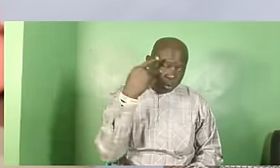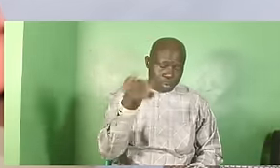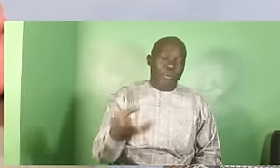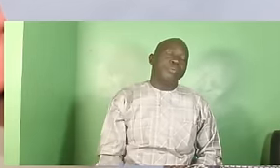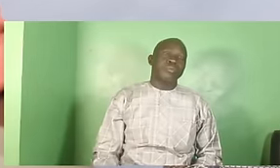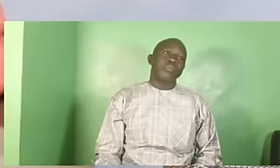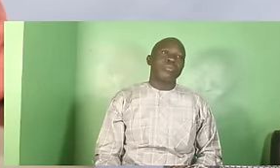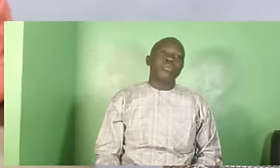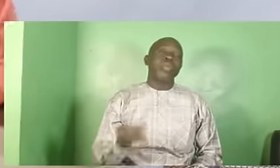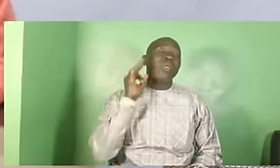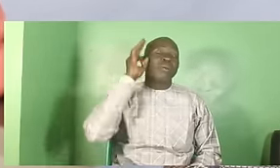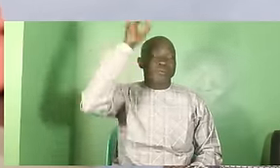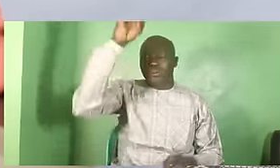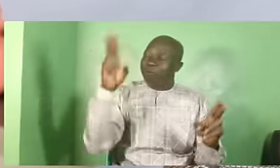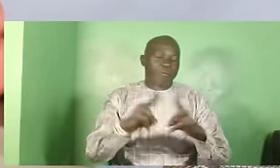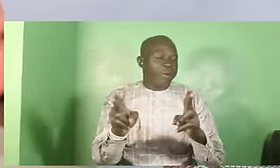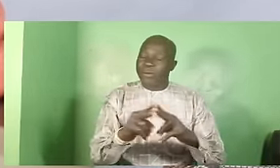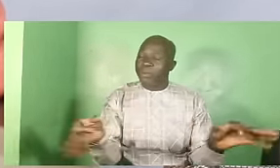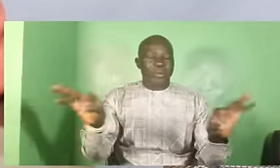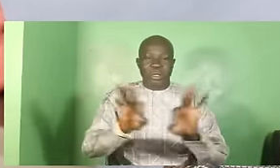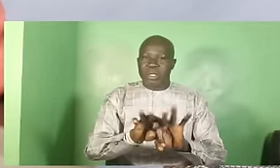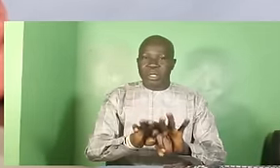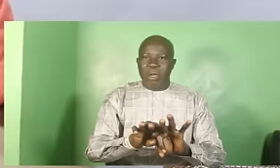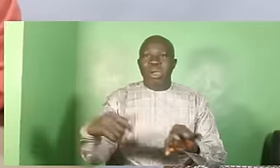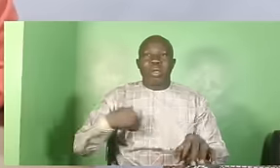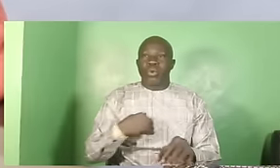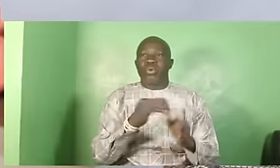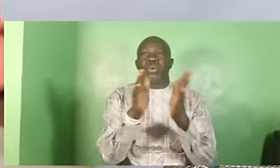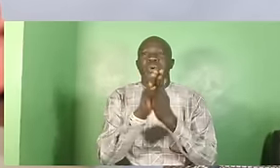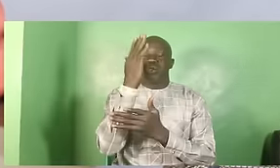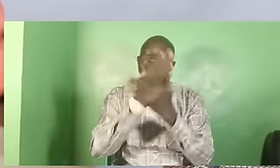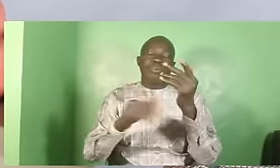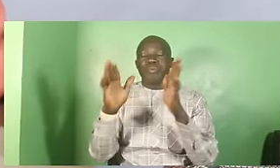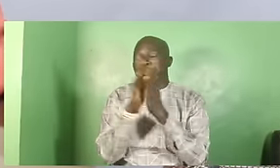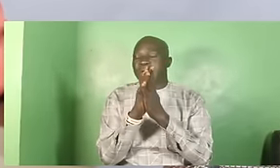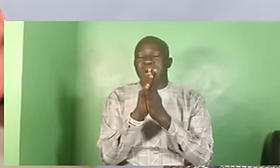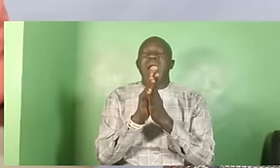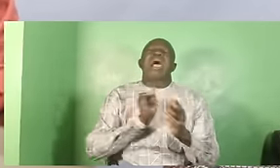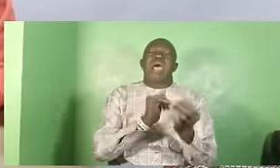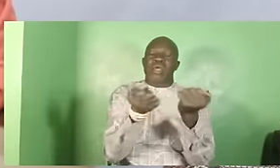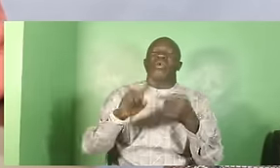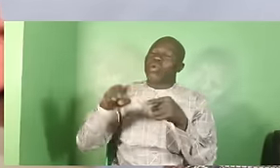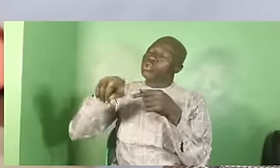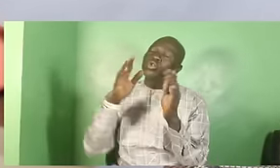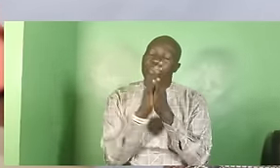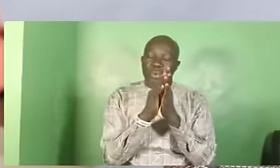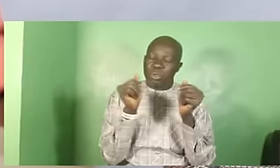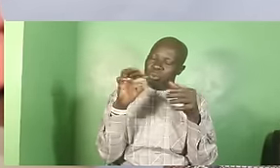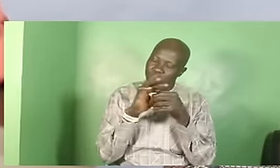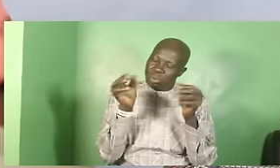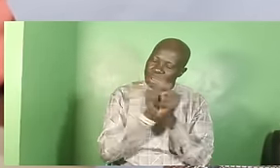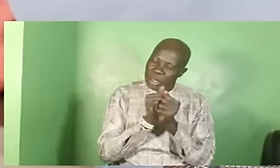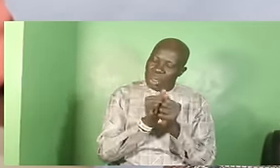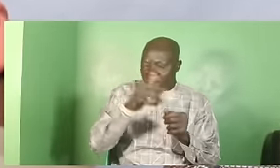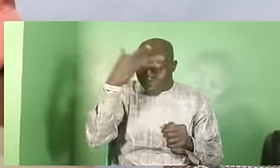your future. Your future is very important. I'll pray some certain prayer. And I want you to join us